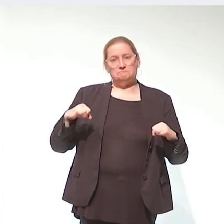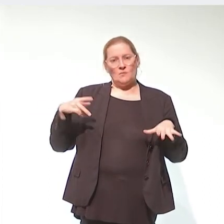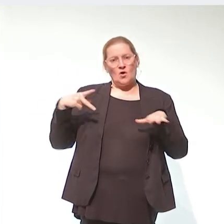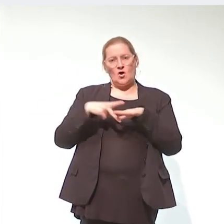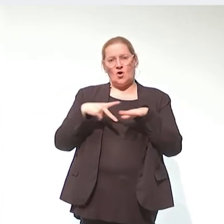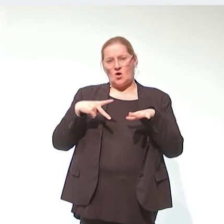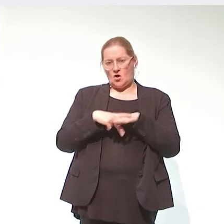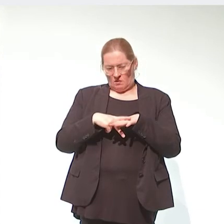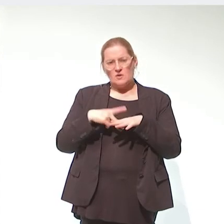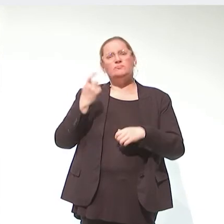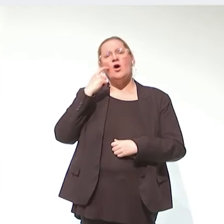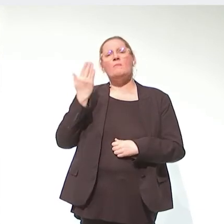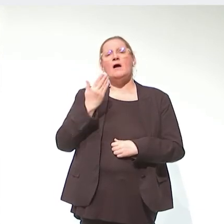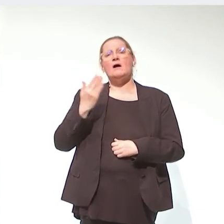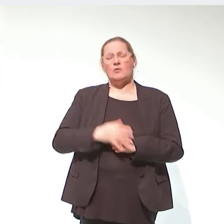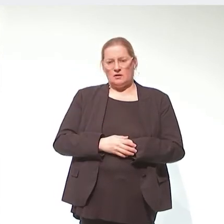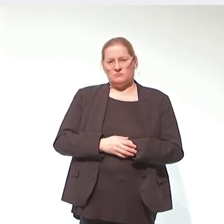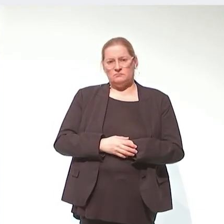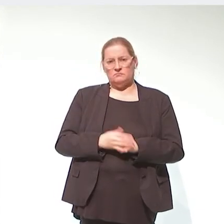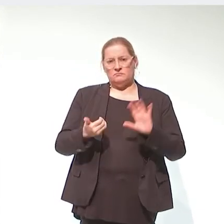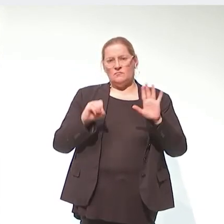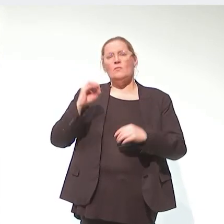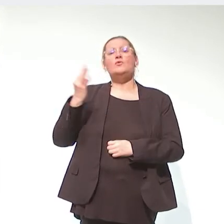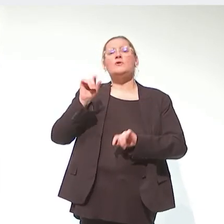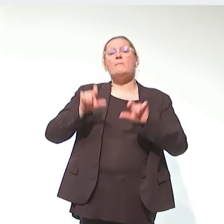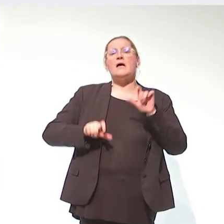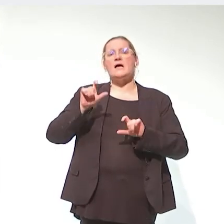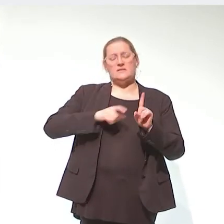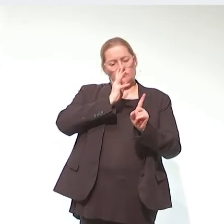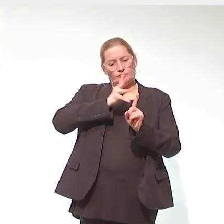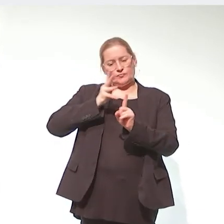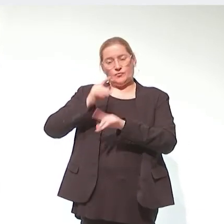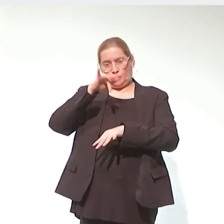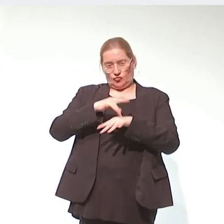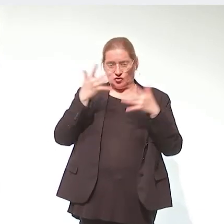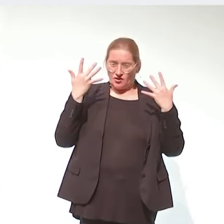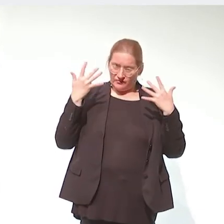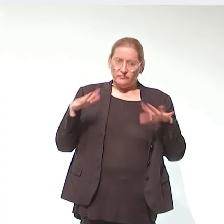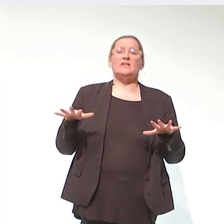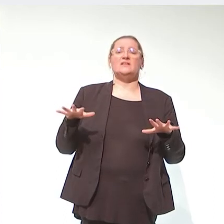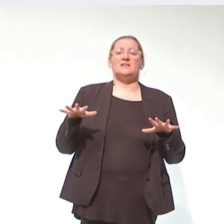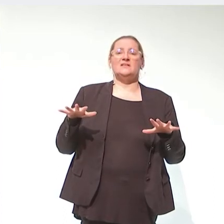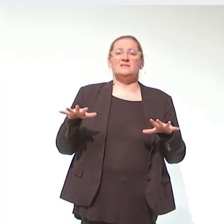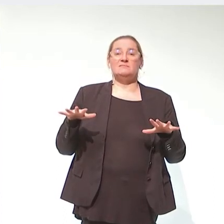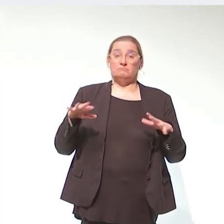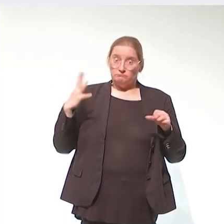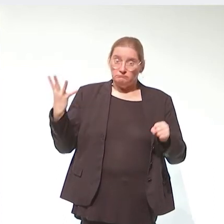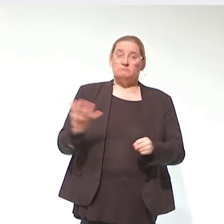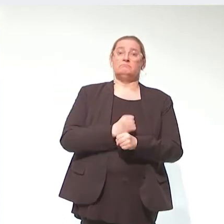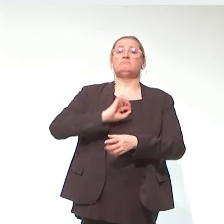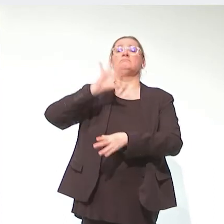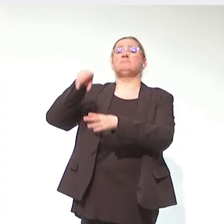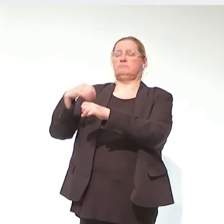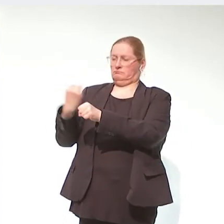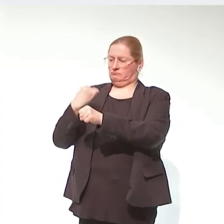were referred and assessed did enter the open labor market. 12% entered